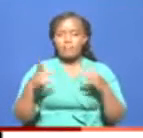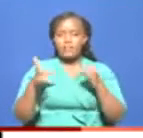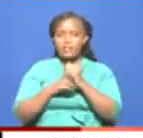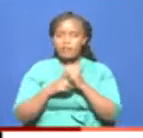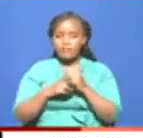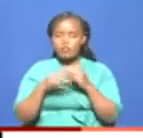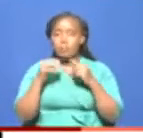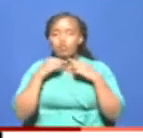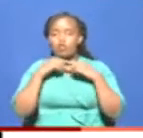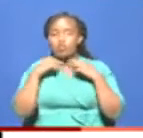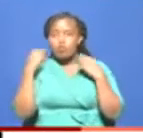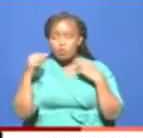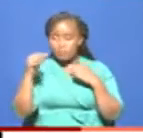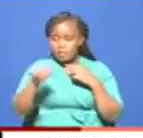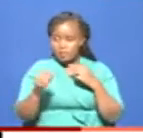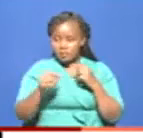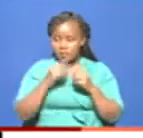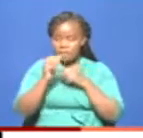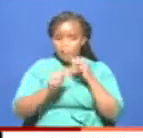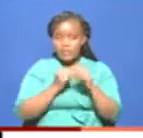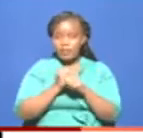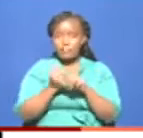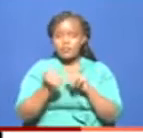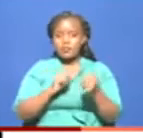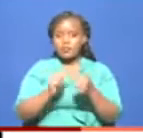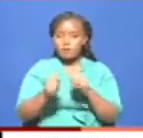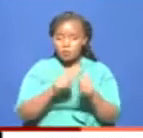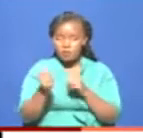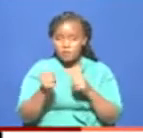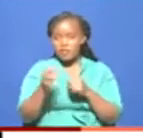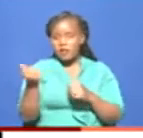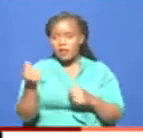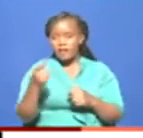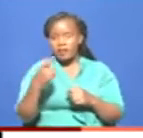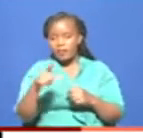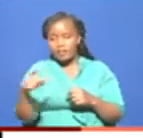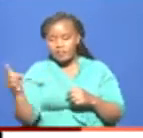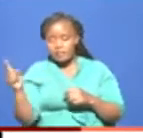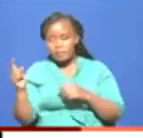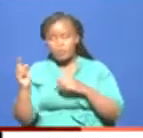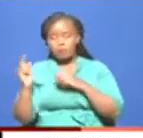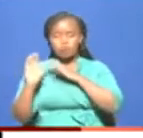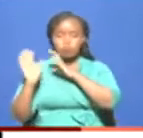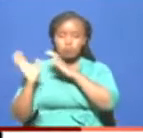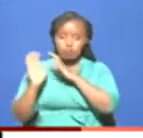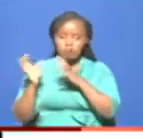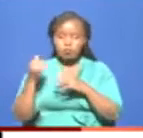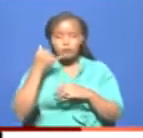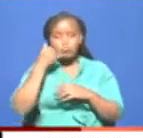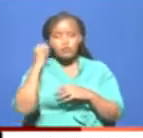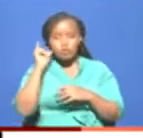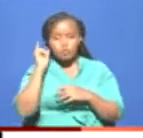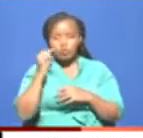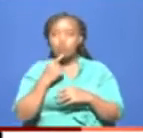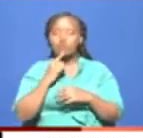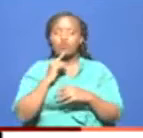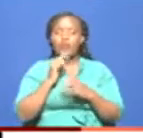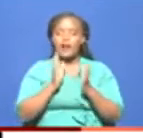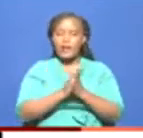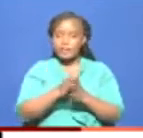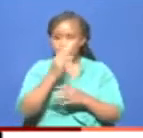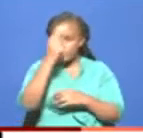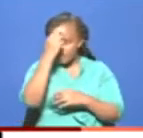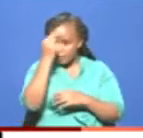sports spot that has other counties being Laikipia, Kilifi, Tana River, Isiolo, Turukana and Narok. Kenya